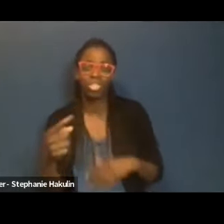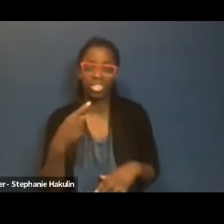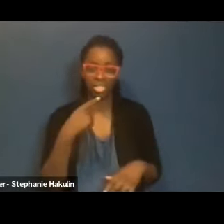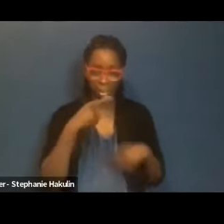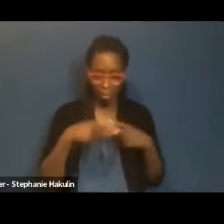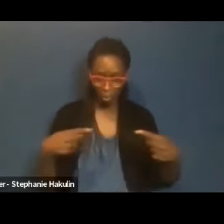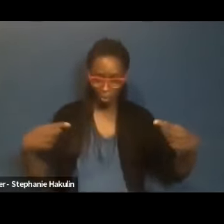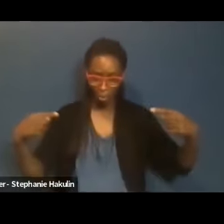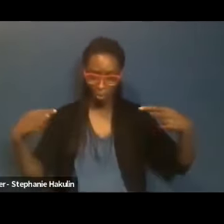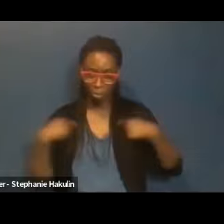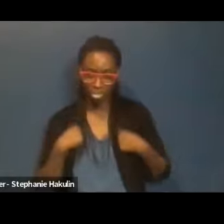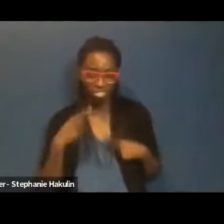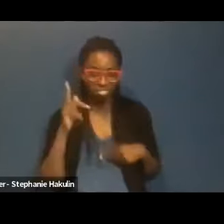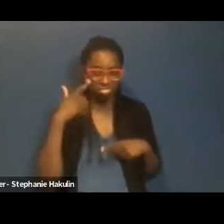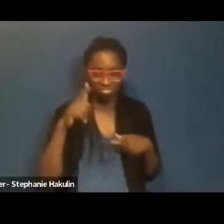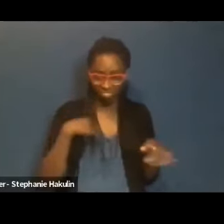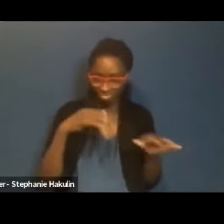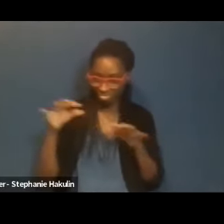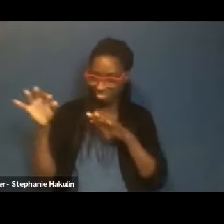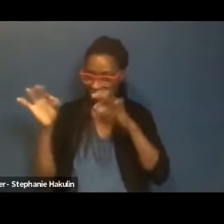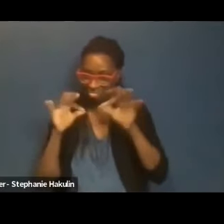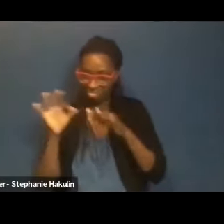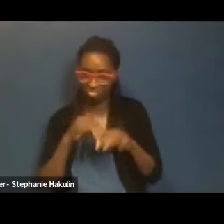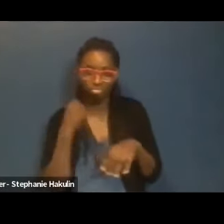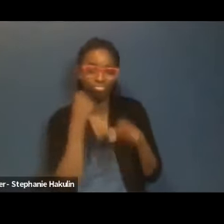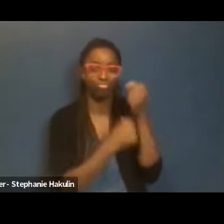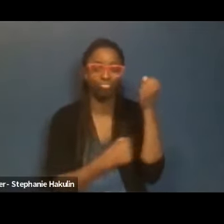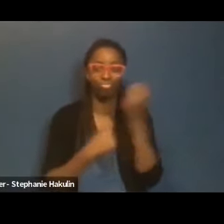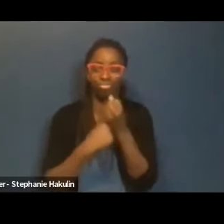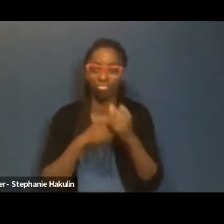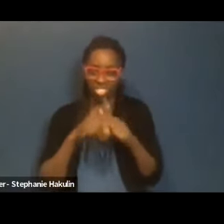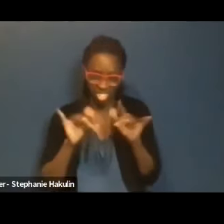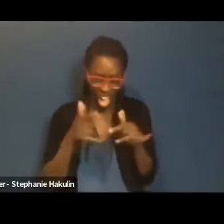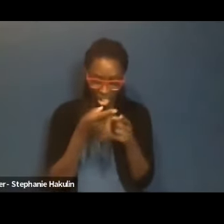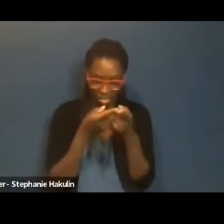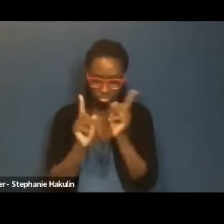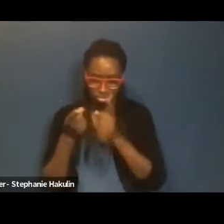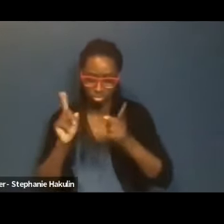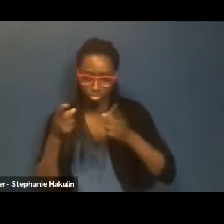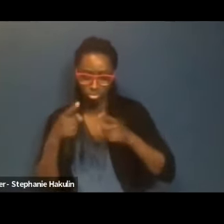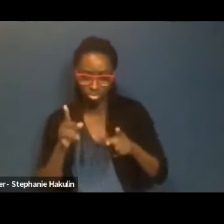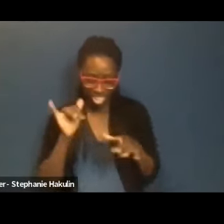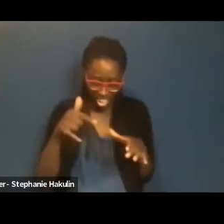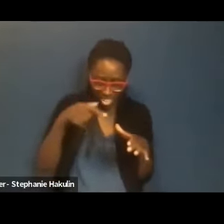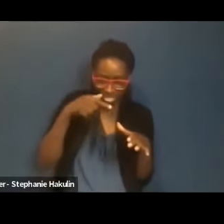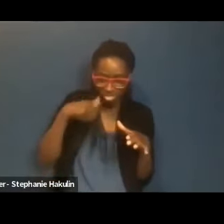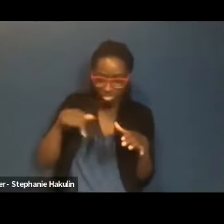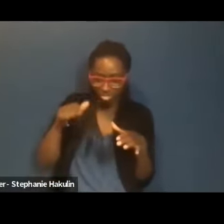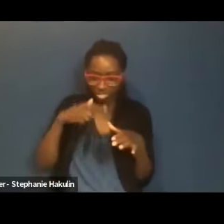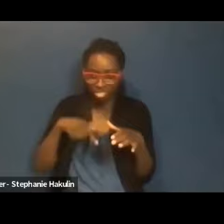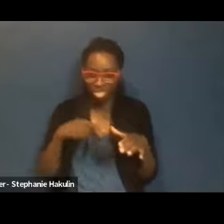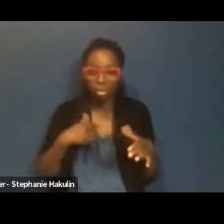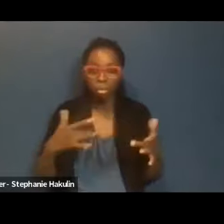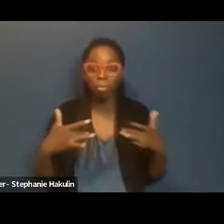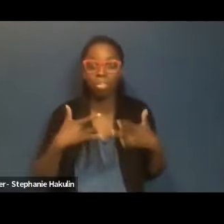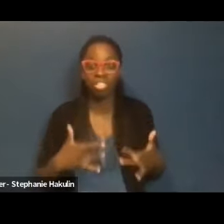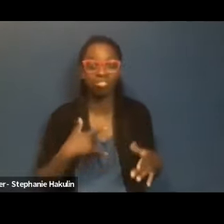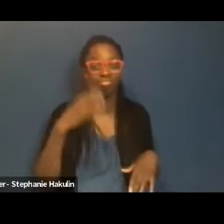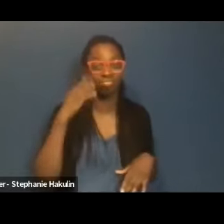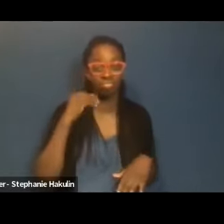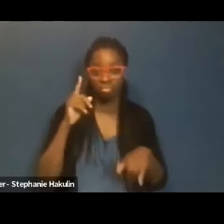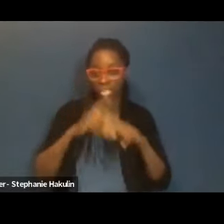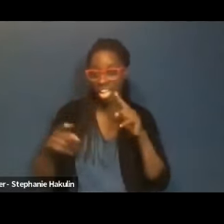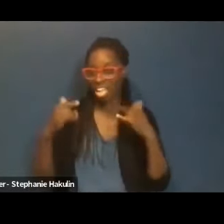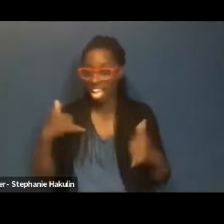circle. It usually come from your inner circle or lack thereof, and I don't know. I can trust. I've been